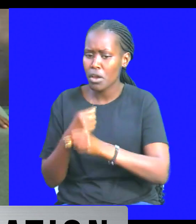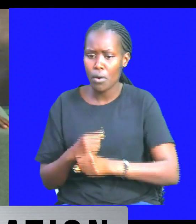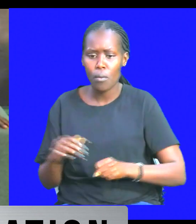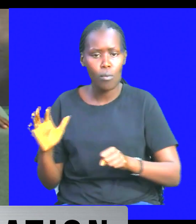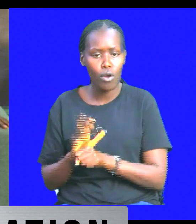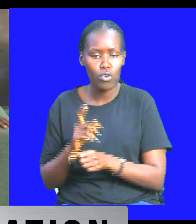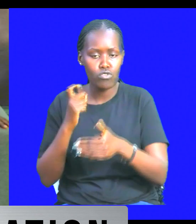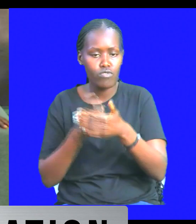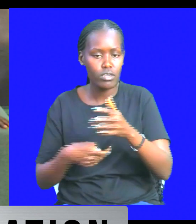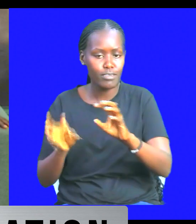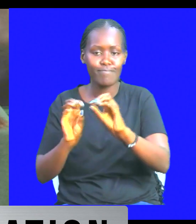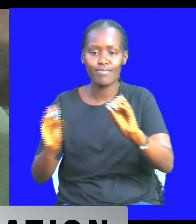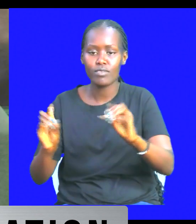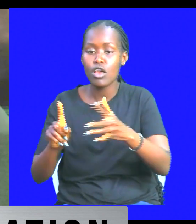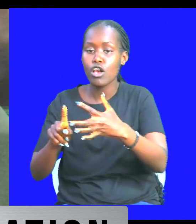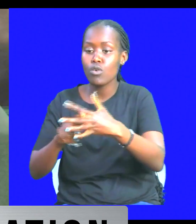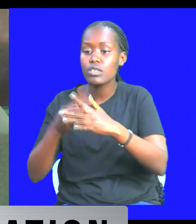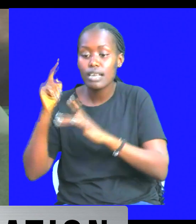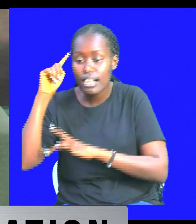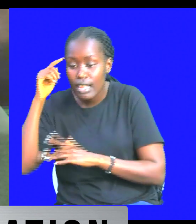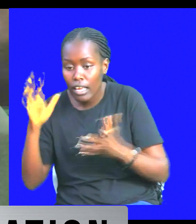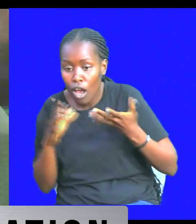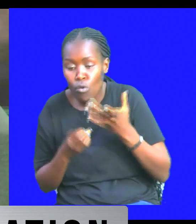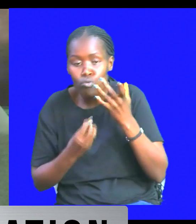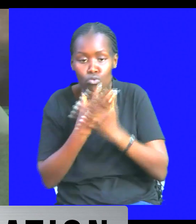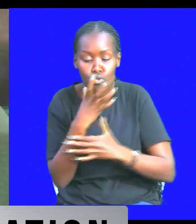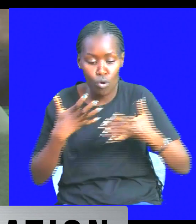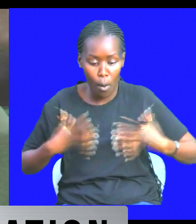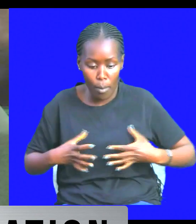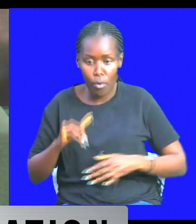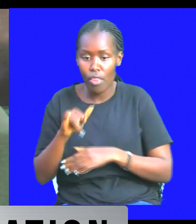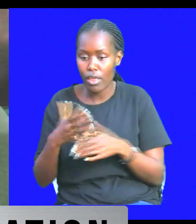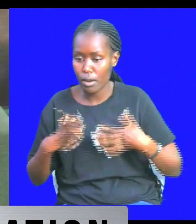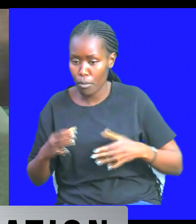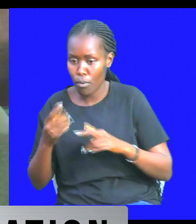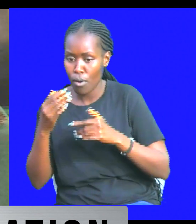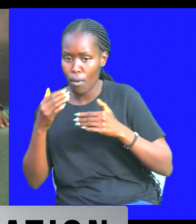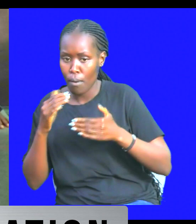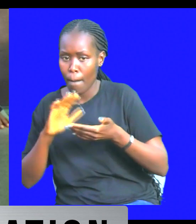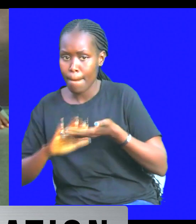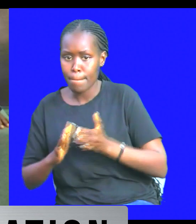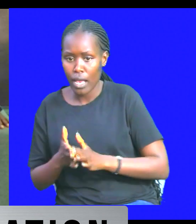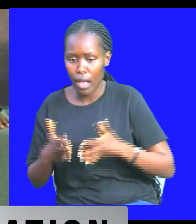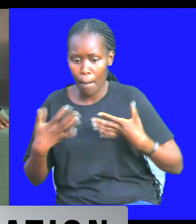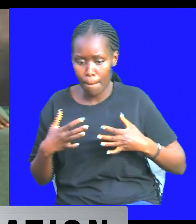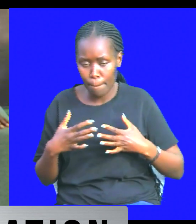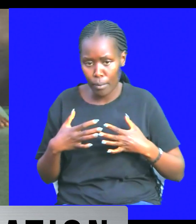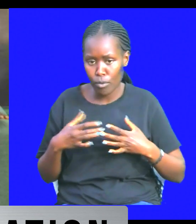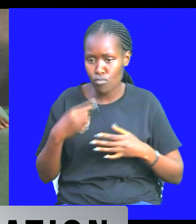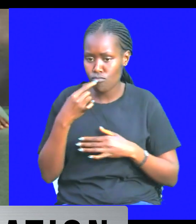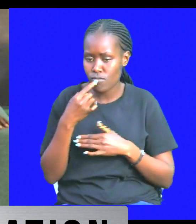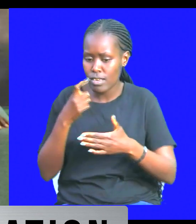taxation. You must begin to think, how do you grow people so that these people become people who you can bring into the tax